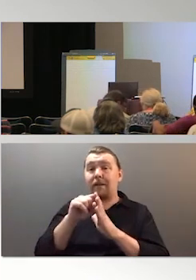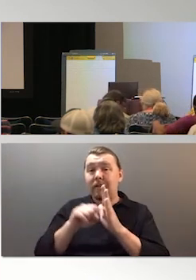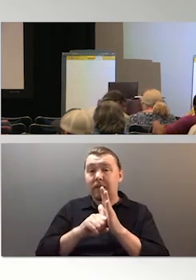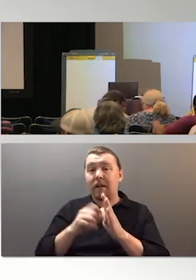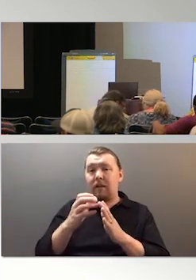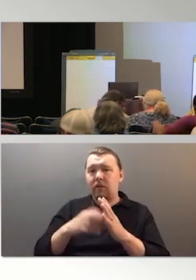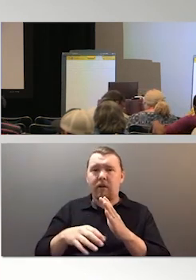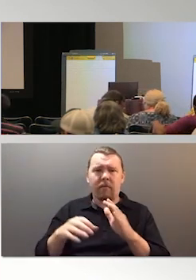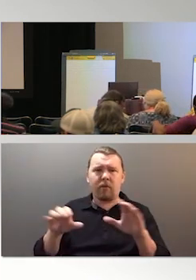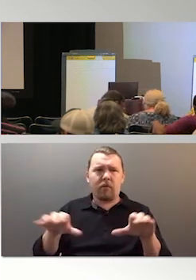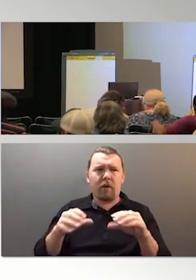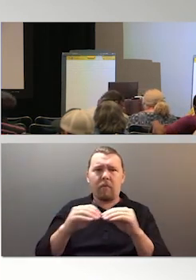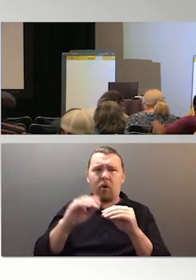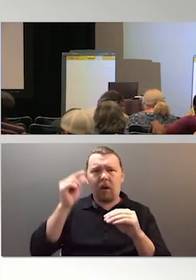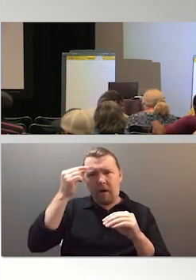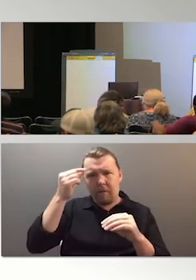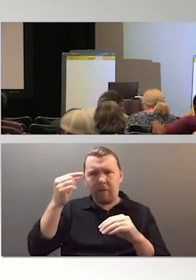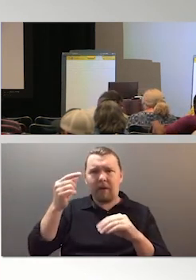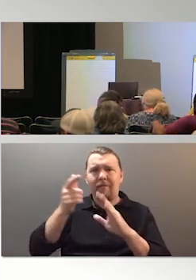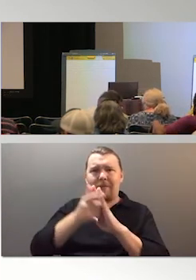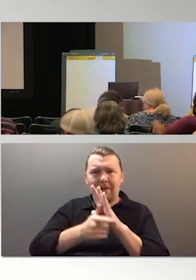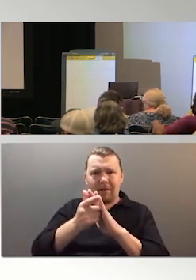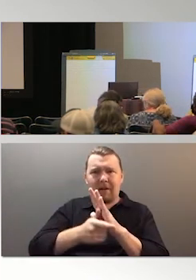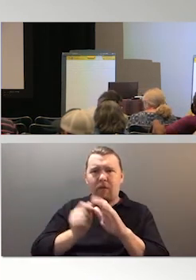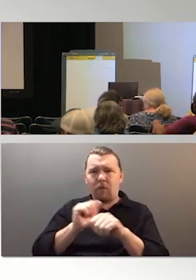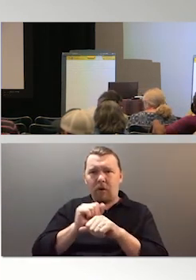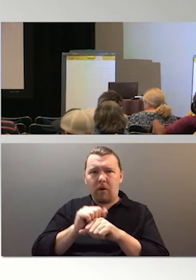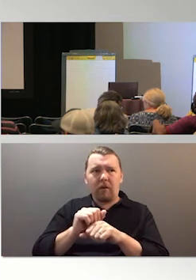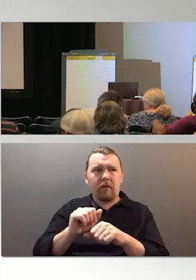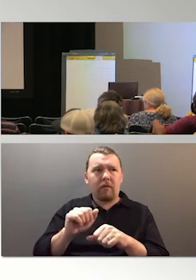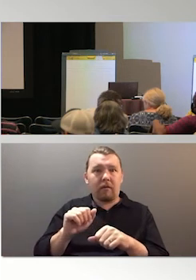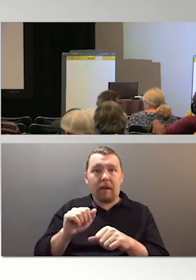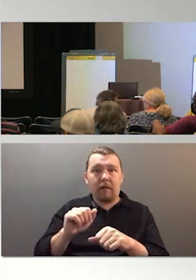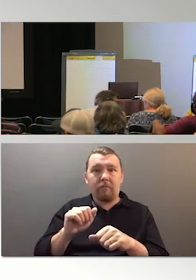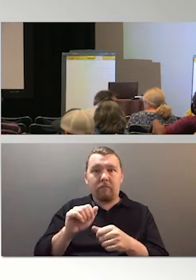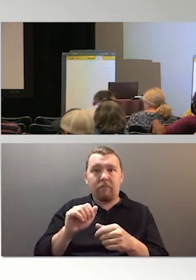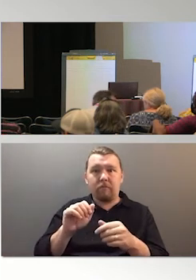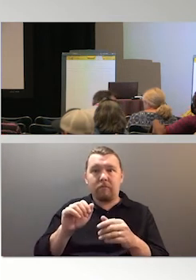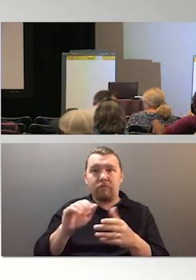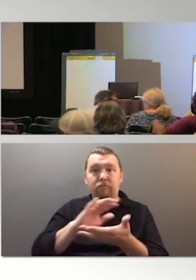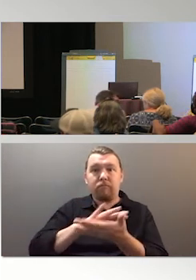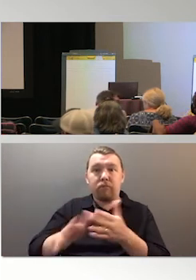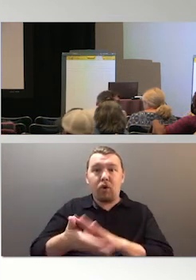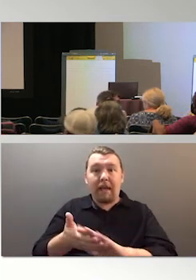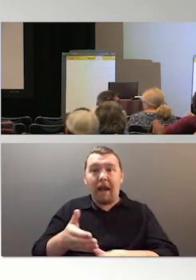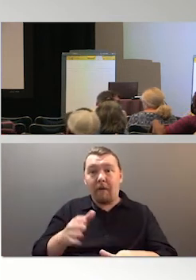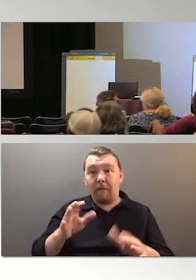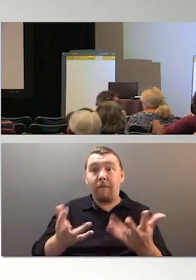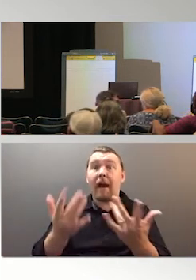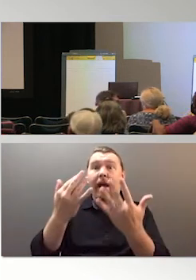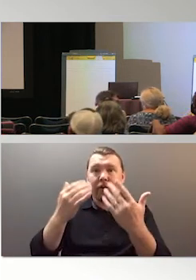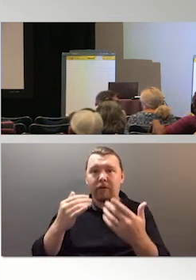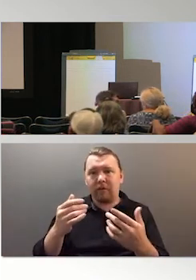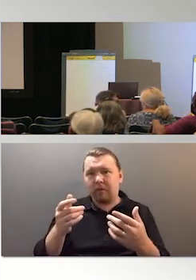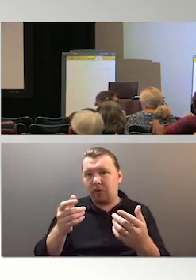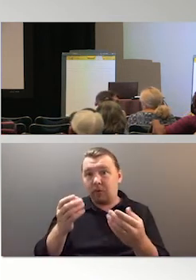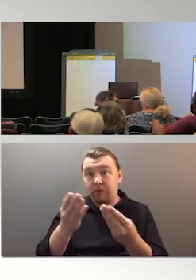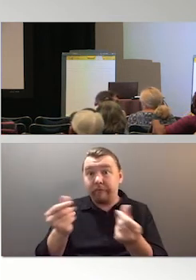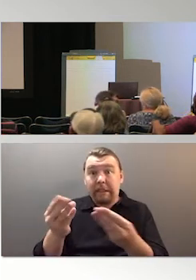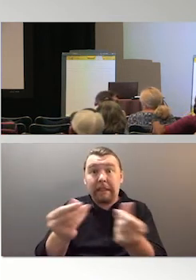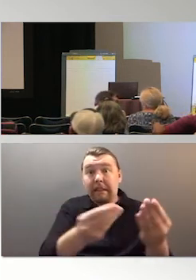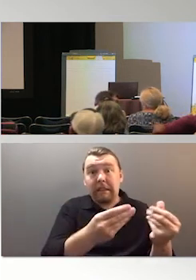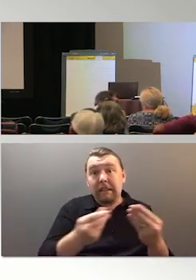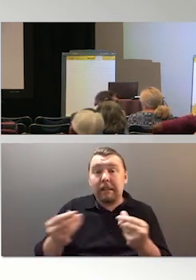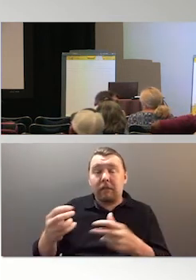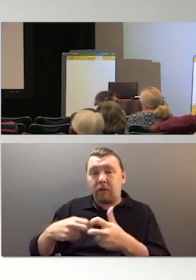of the government legislative work and putting out fires. I feel like that's all we did was put out fires. But part of that is we were actually pushing the